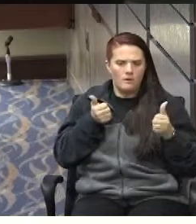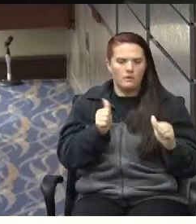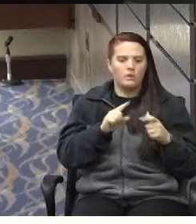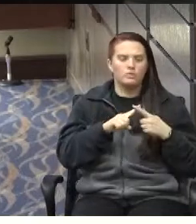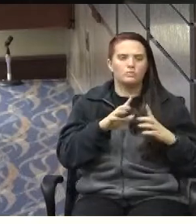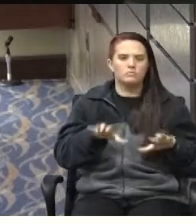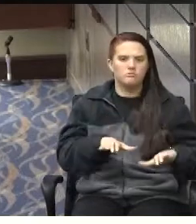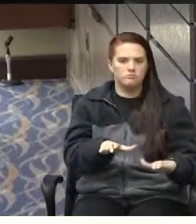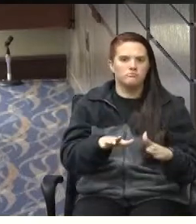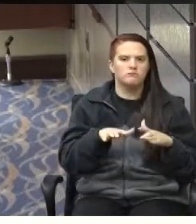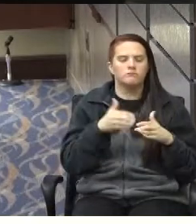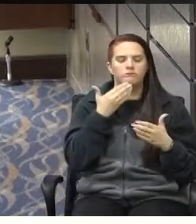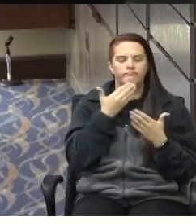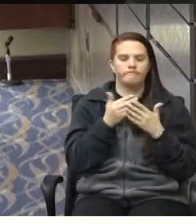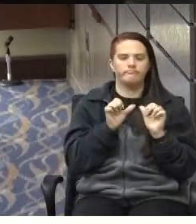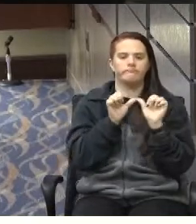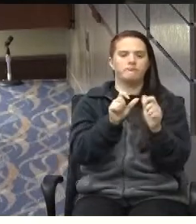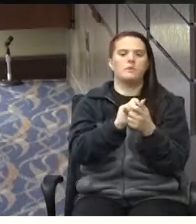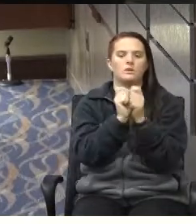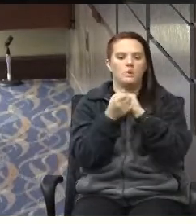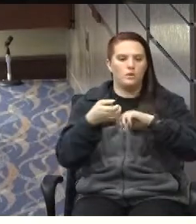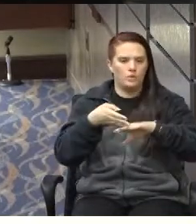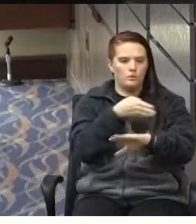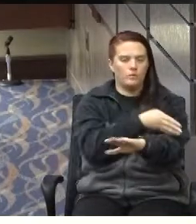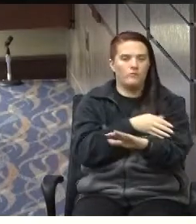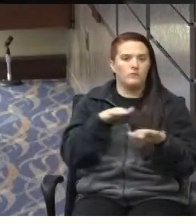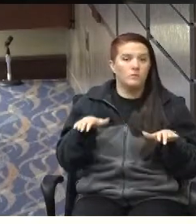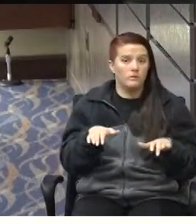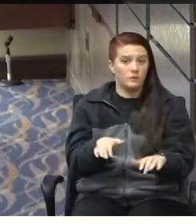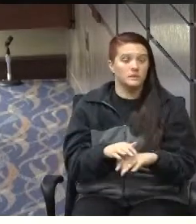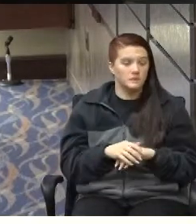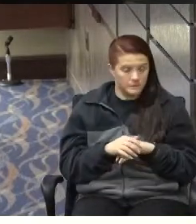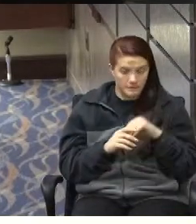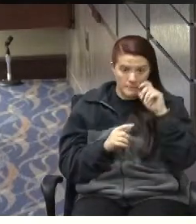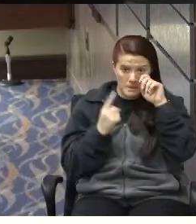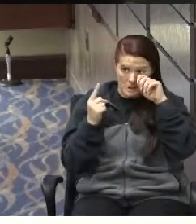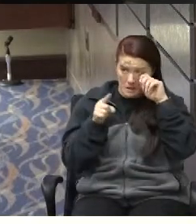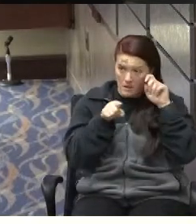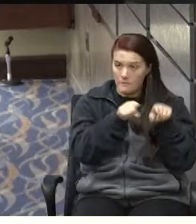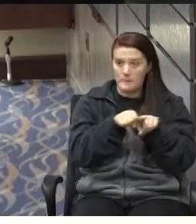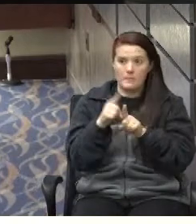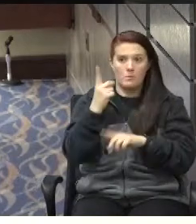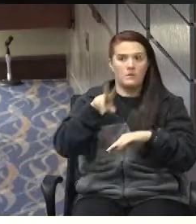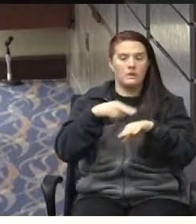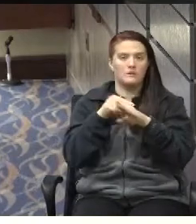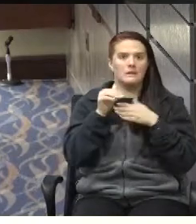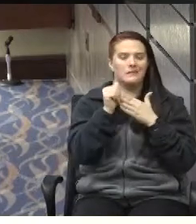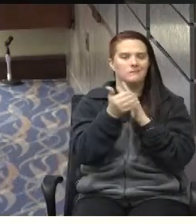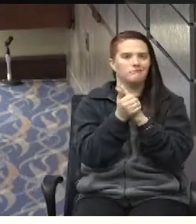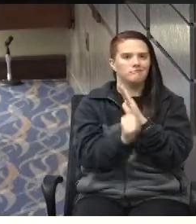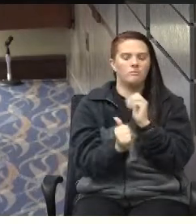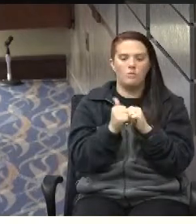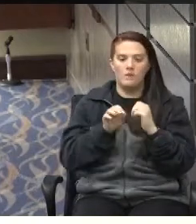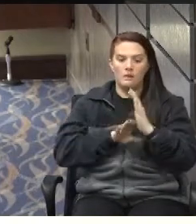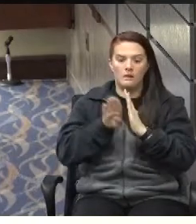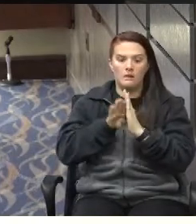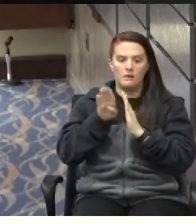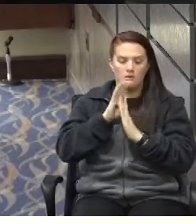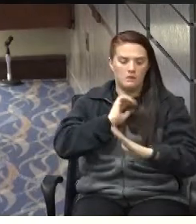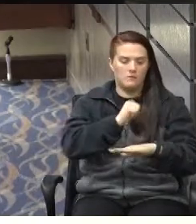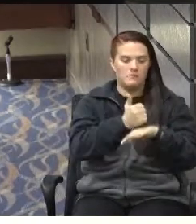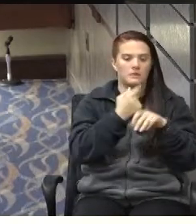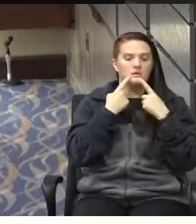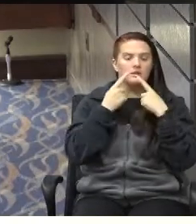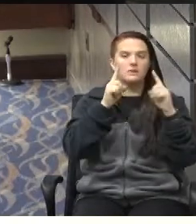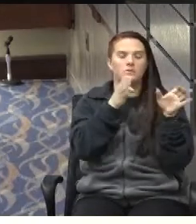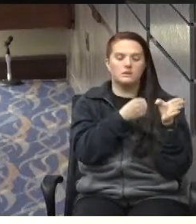execute to achieve sustainable change and improved performance. He's also one of the nation's leading experts on developing and implementing